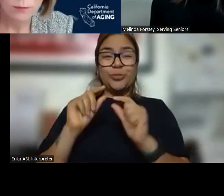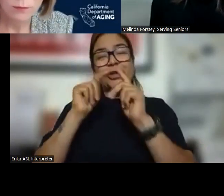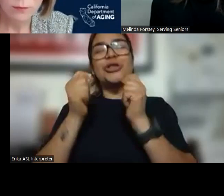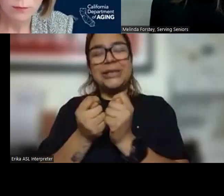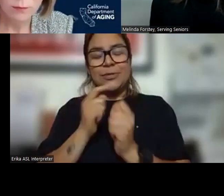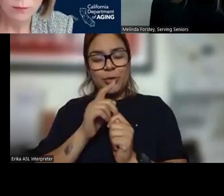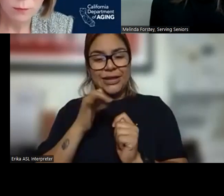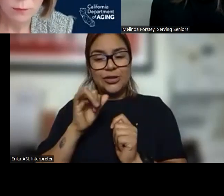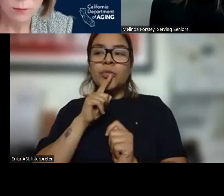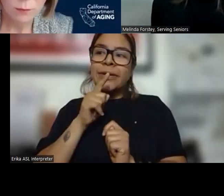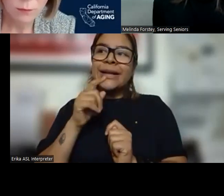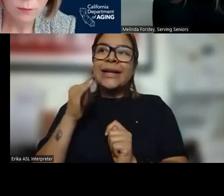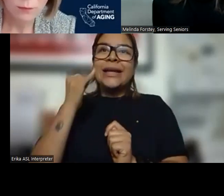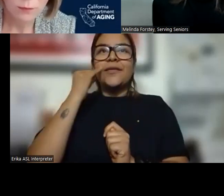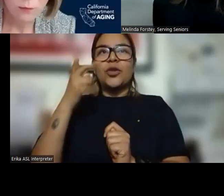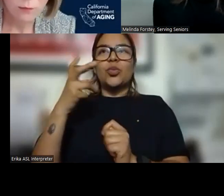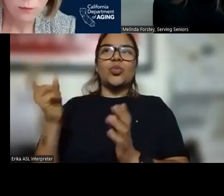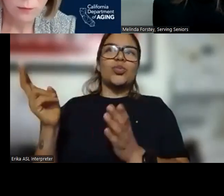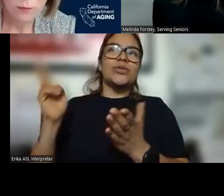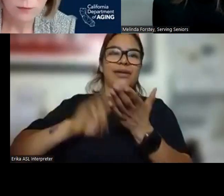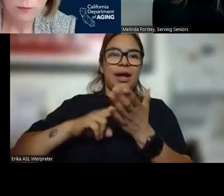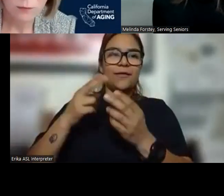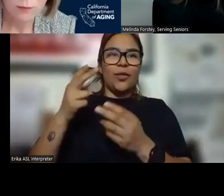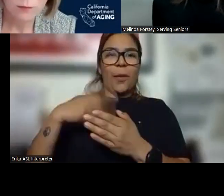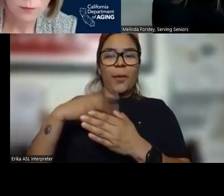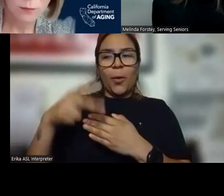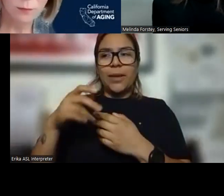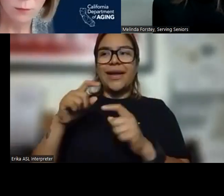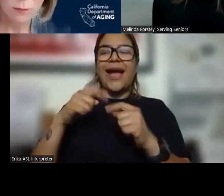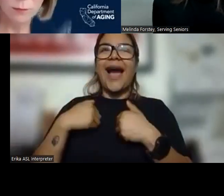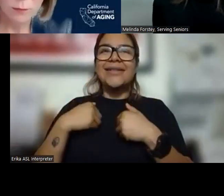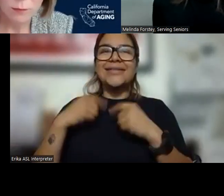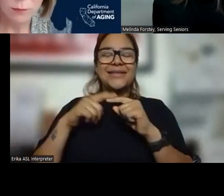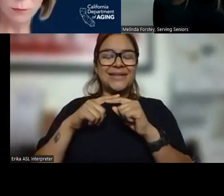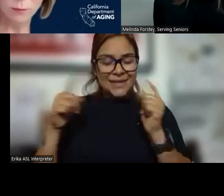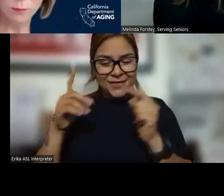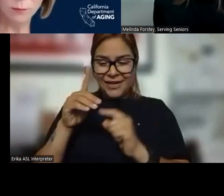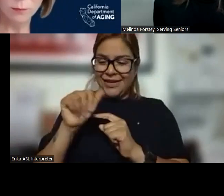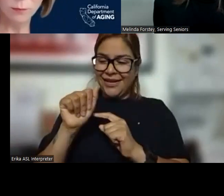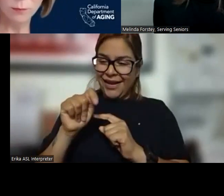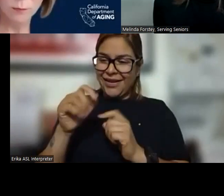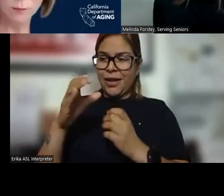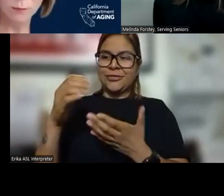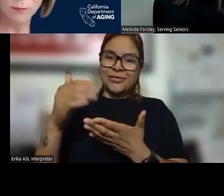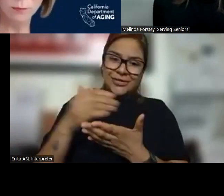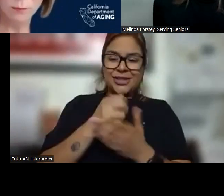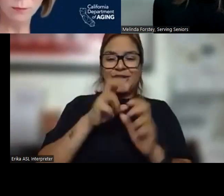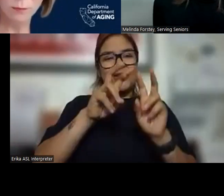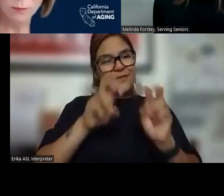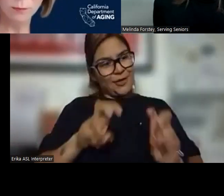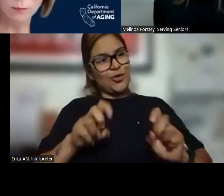every program that you sign up and bring in has a different data collection, reporting,